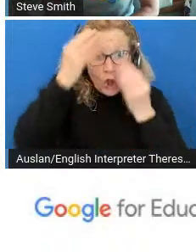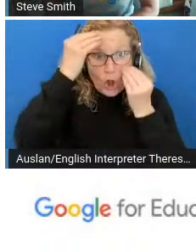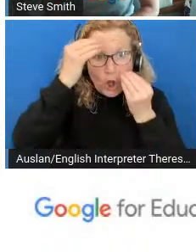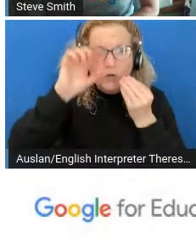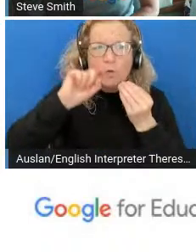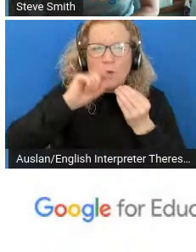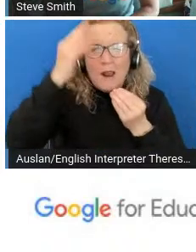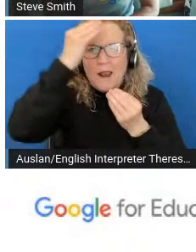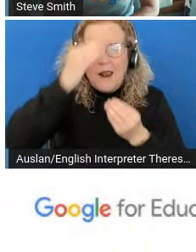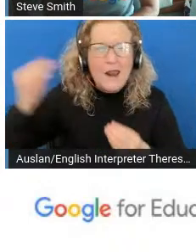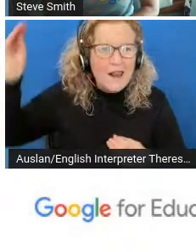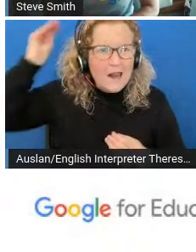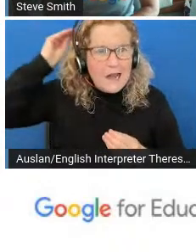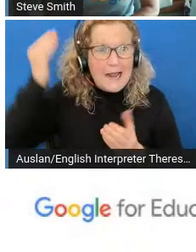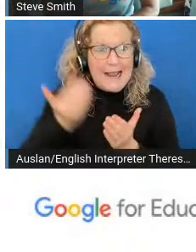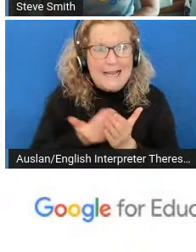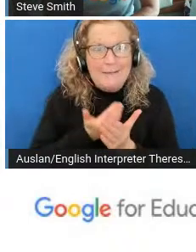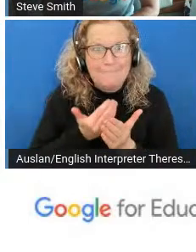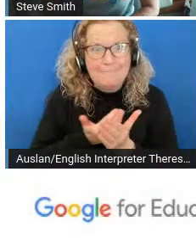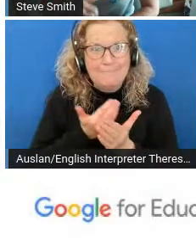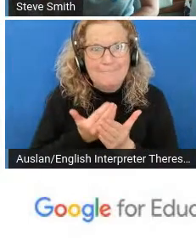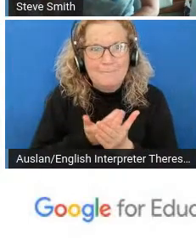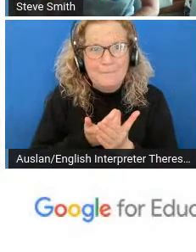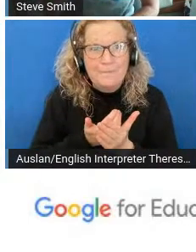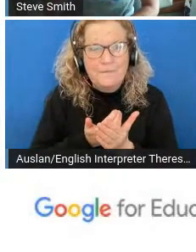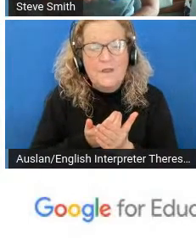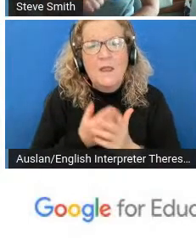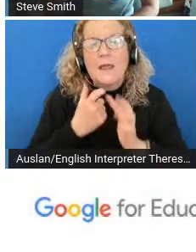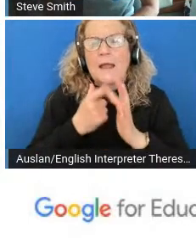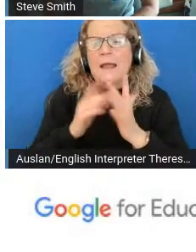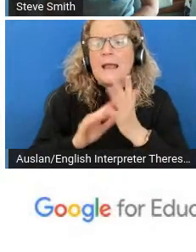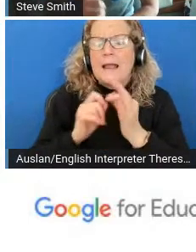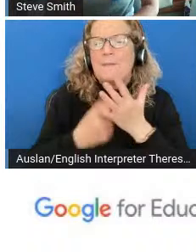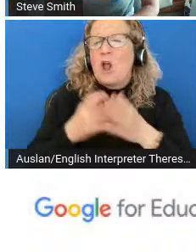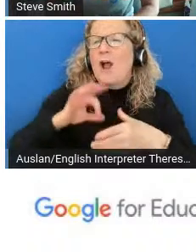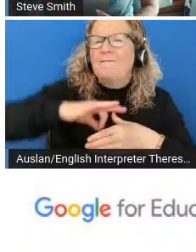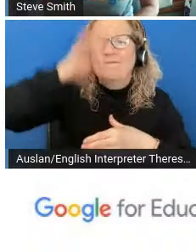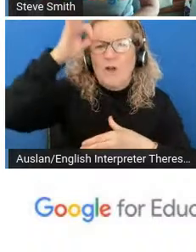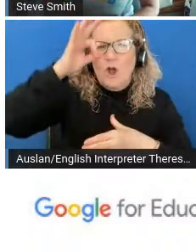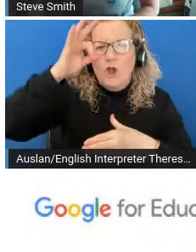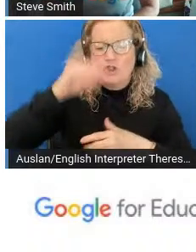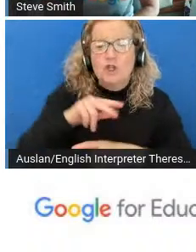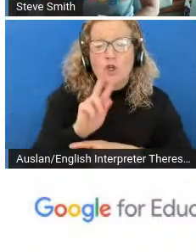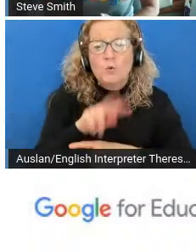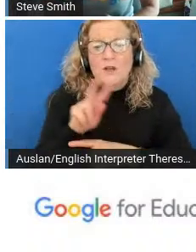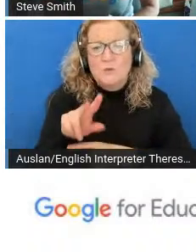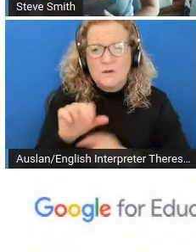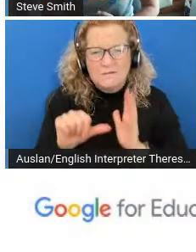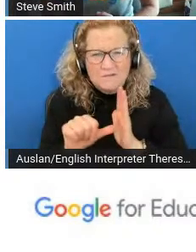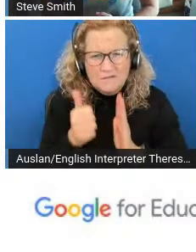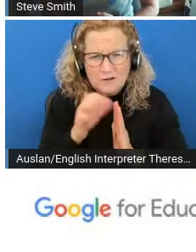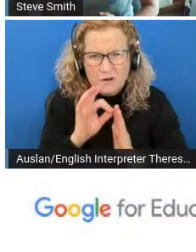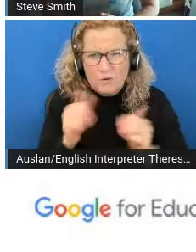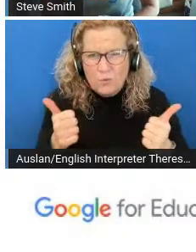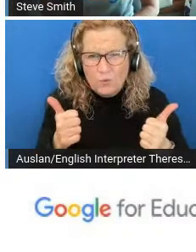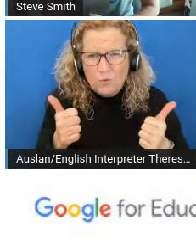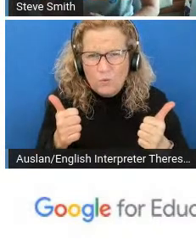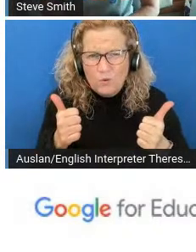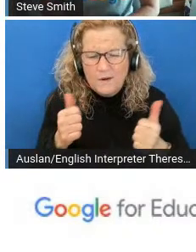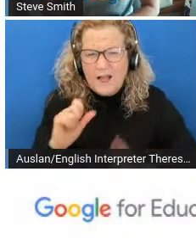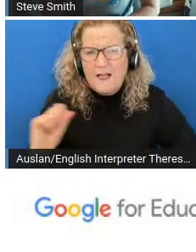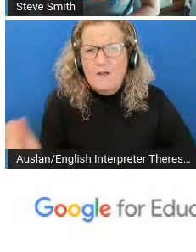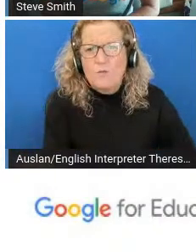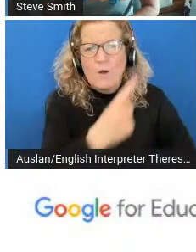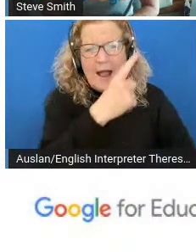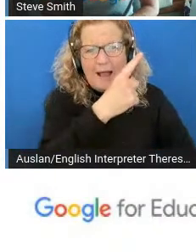if 2022 is not better, maybe we can just cancel it, and like we can skip forward to 2023 if necessary. So go bush